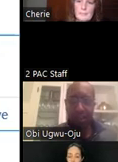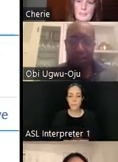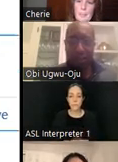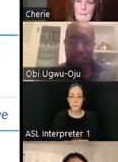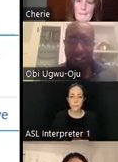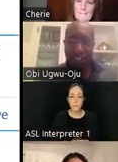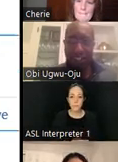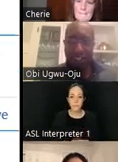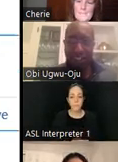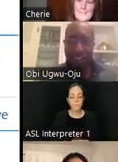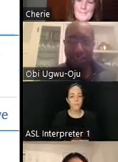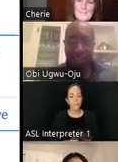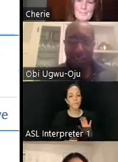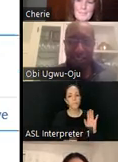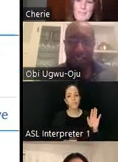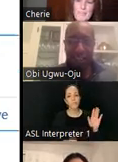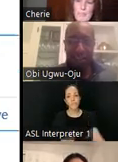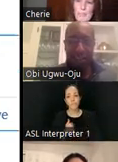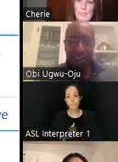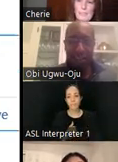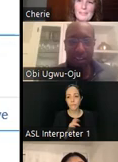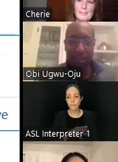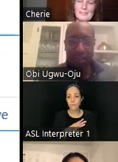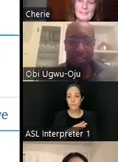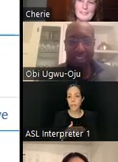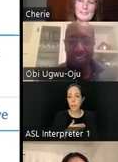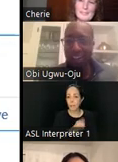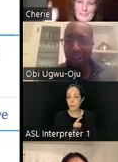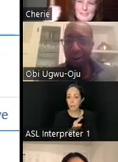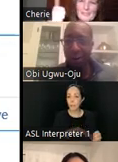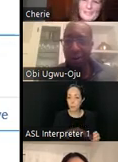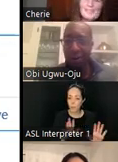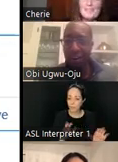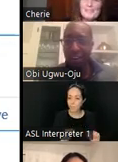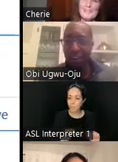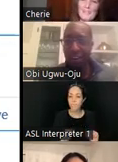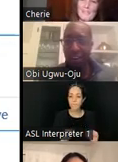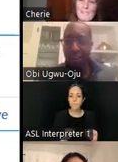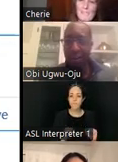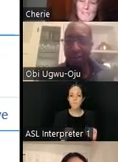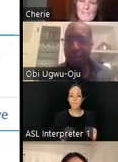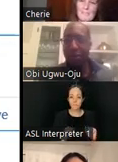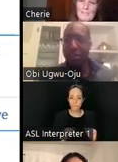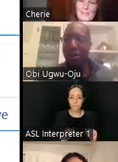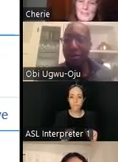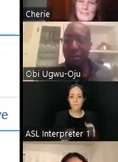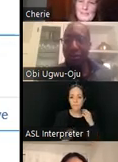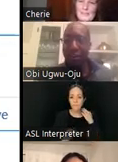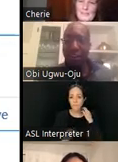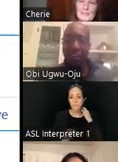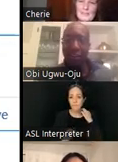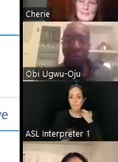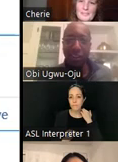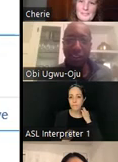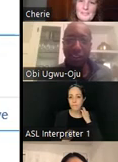No need to apologize. Glad to have you. Secondly, I heard your email was 100% up and